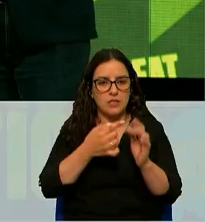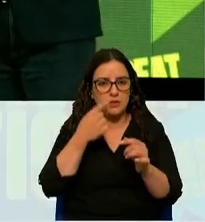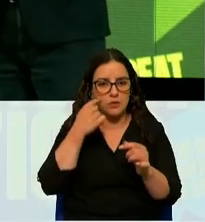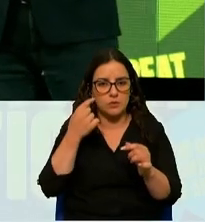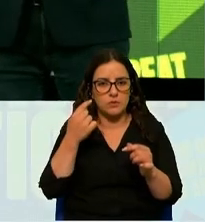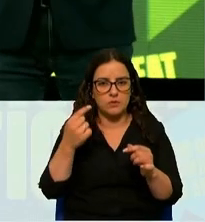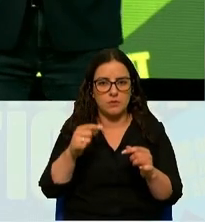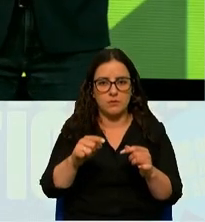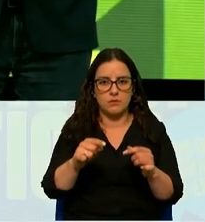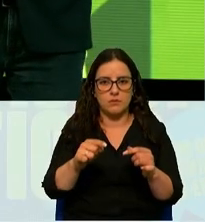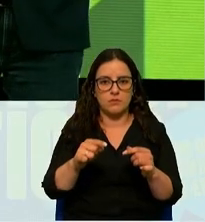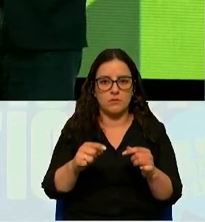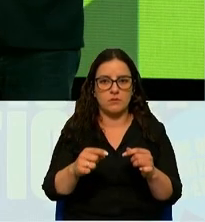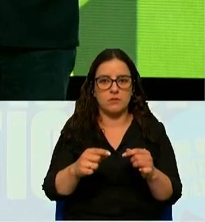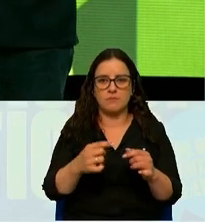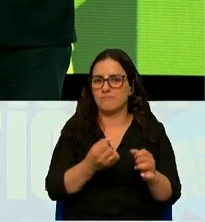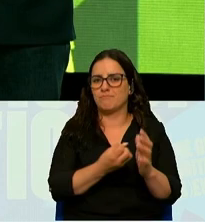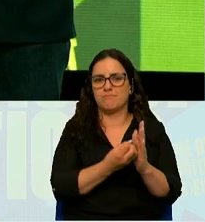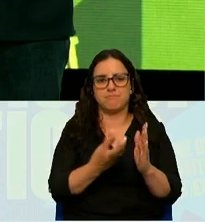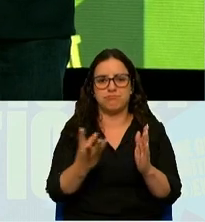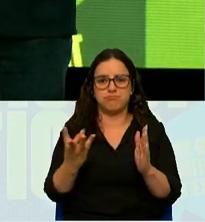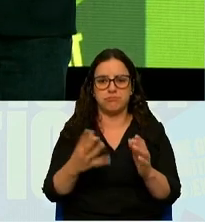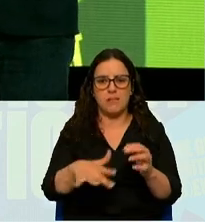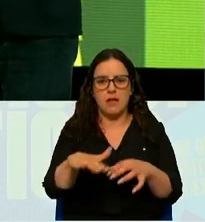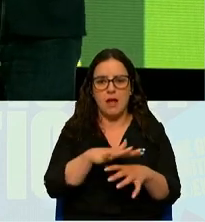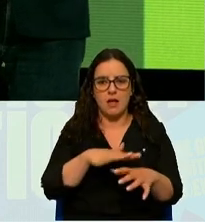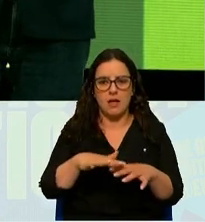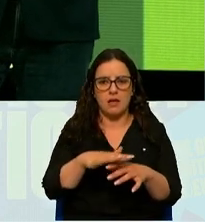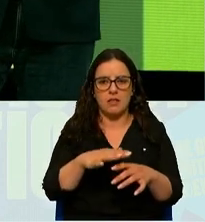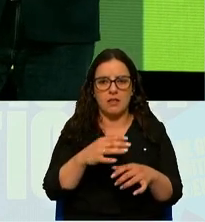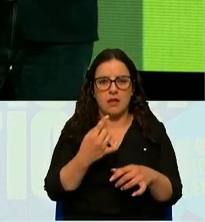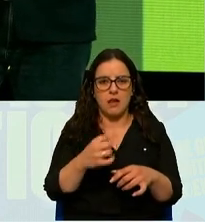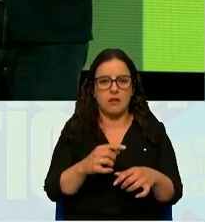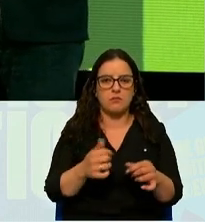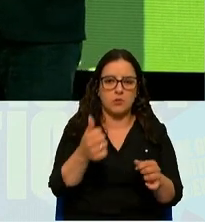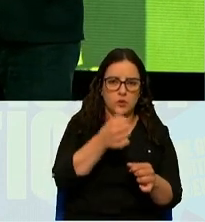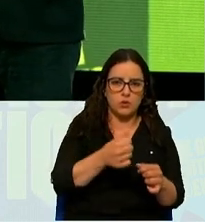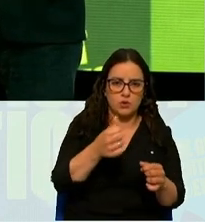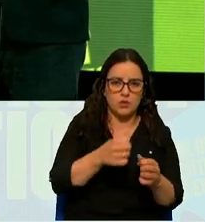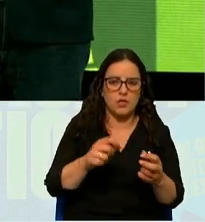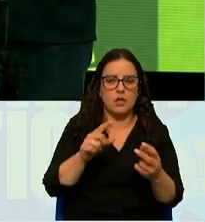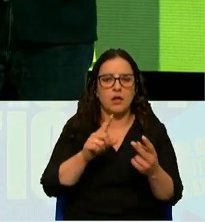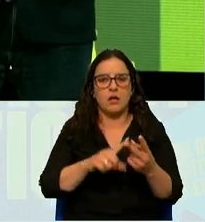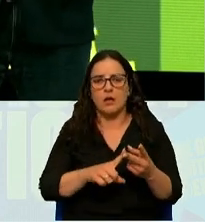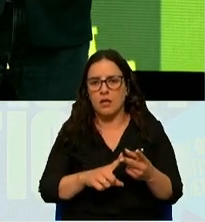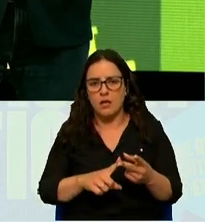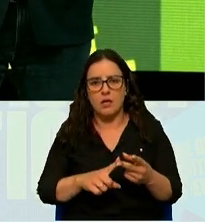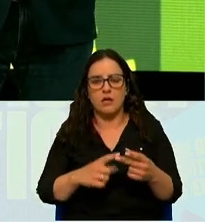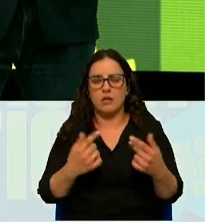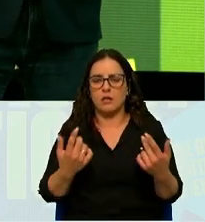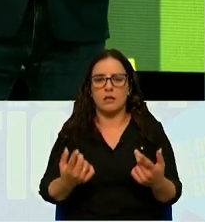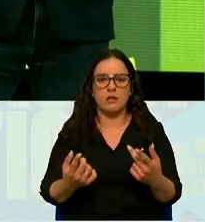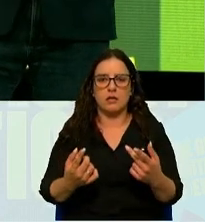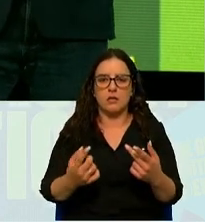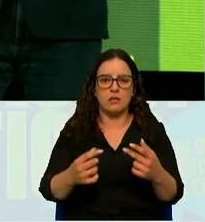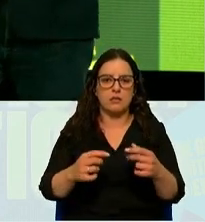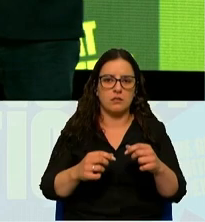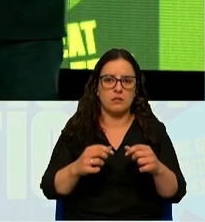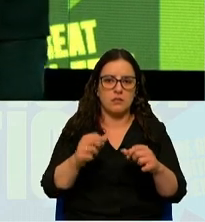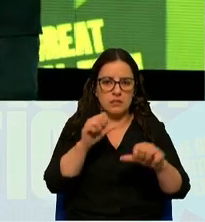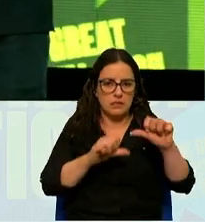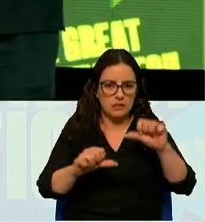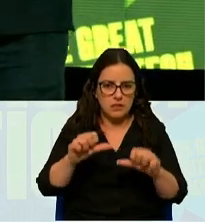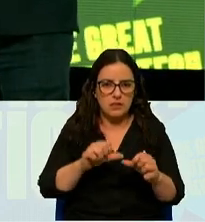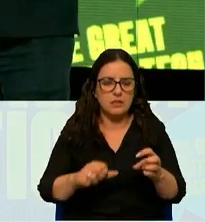font, you see a huge variety of domains here, from biology to chemistry to law to